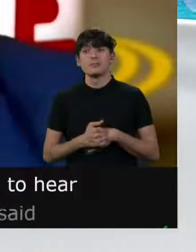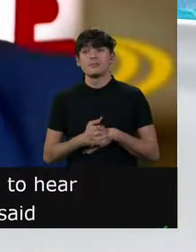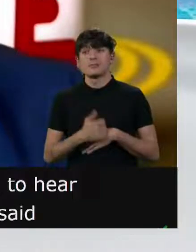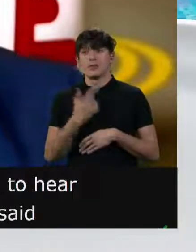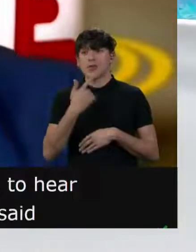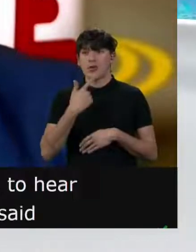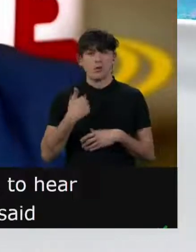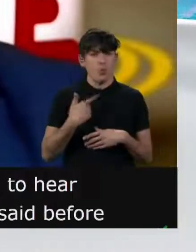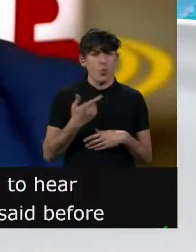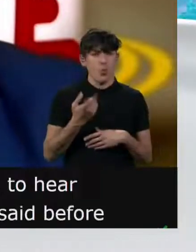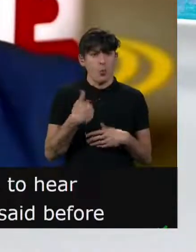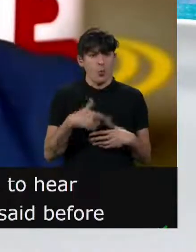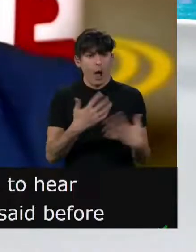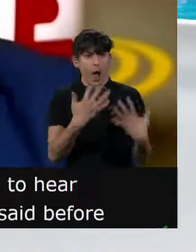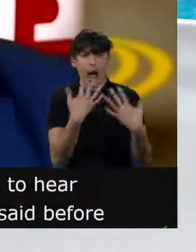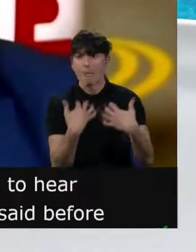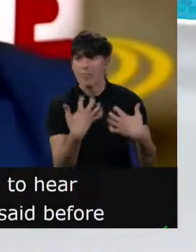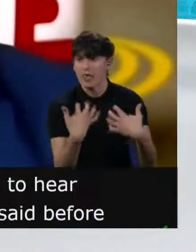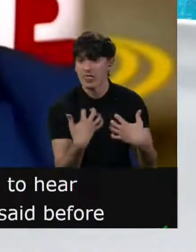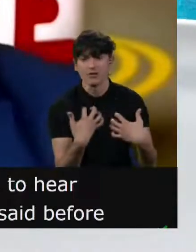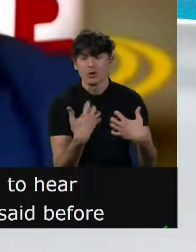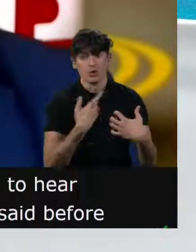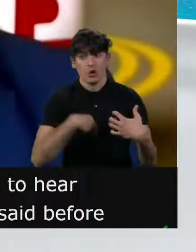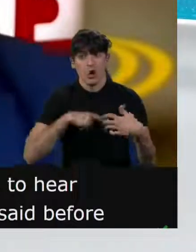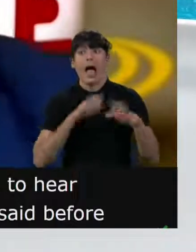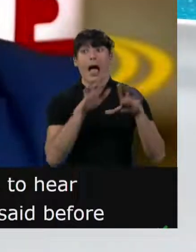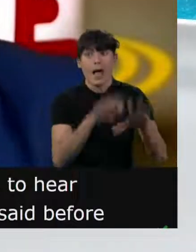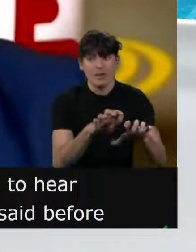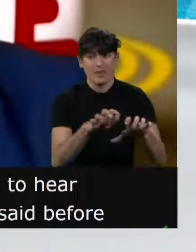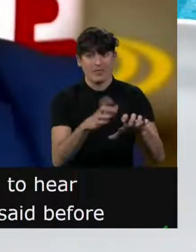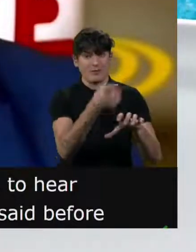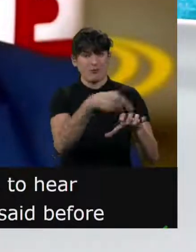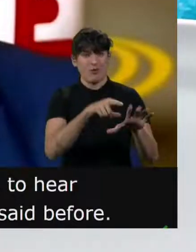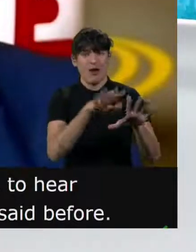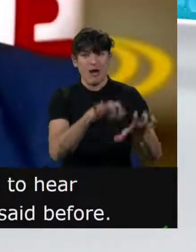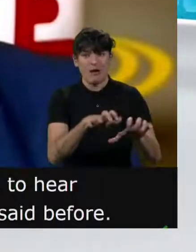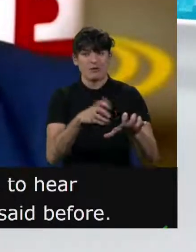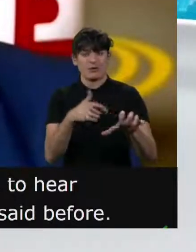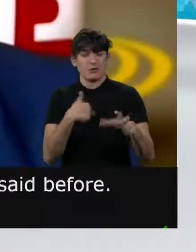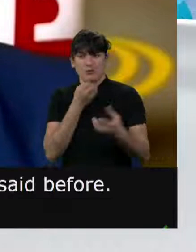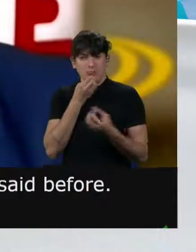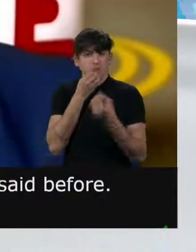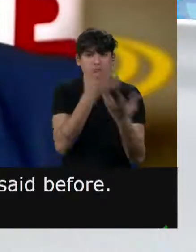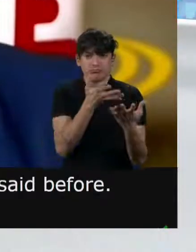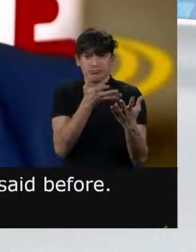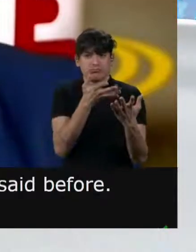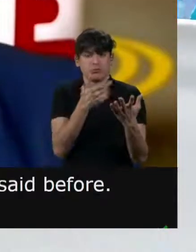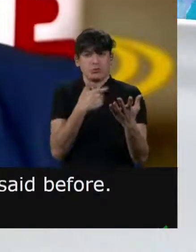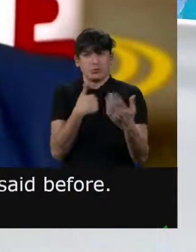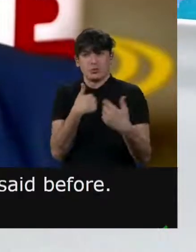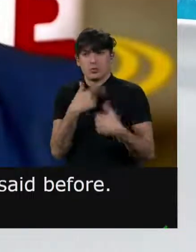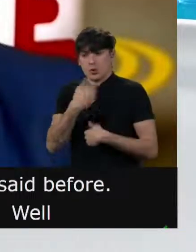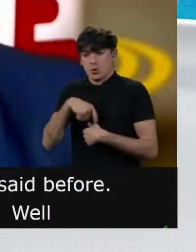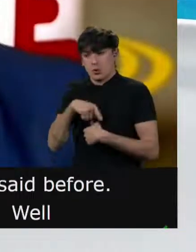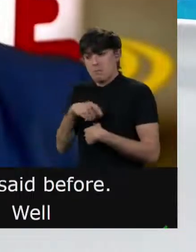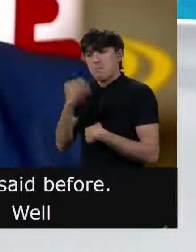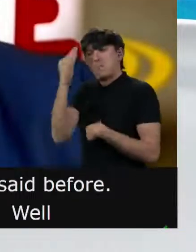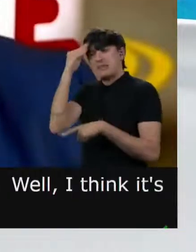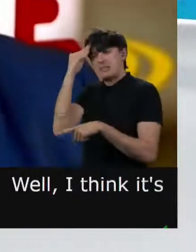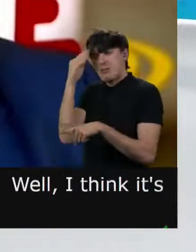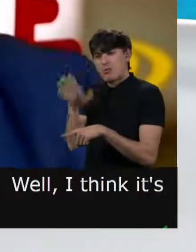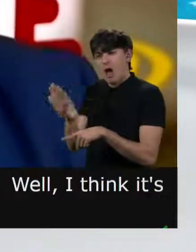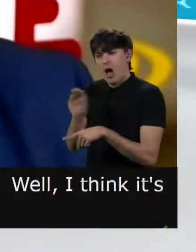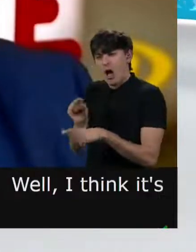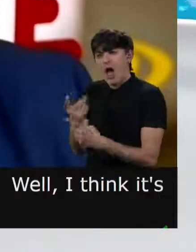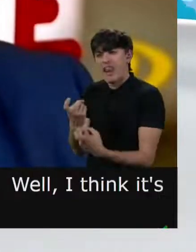Well, Albert said that you're learning so much from us. Well, I think it's the other way around. We're learning so much from